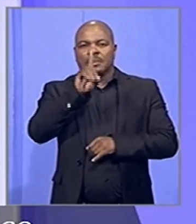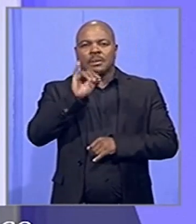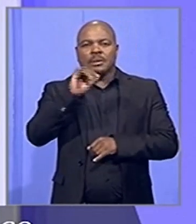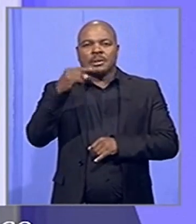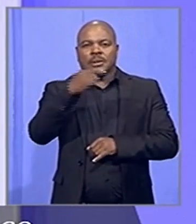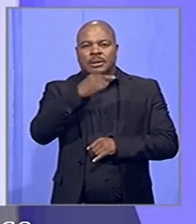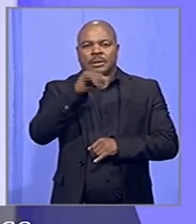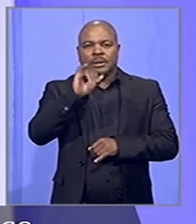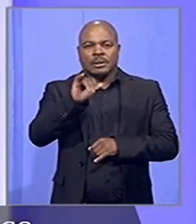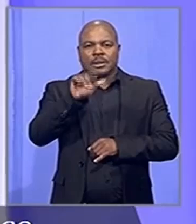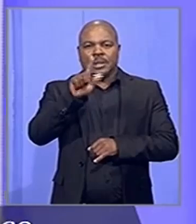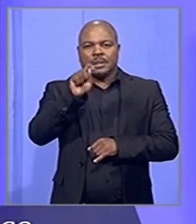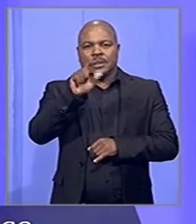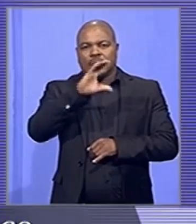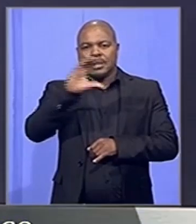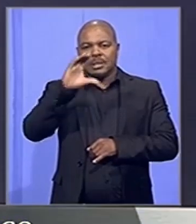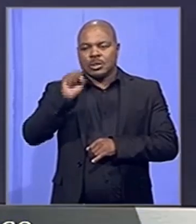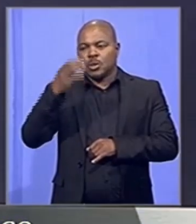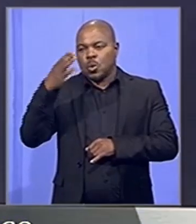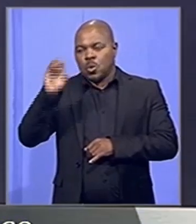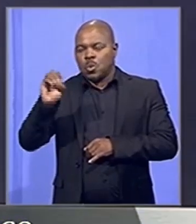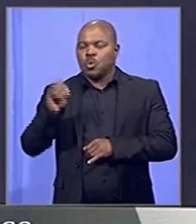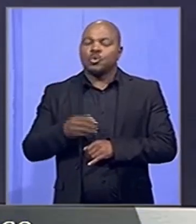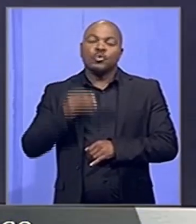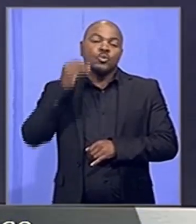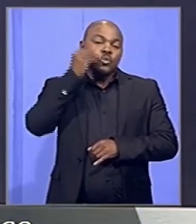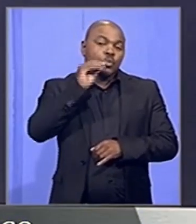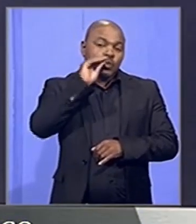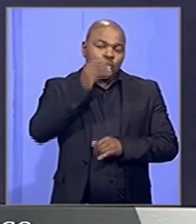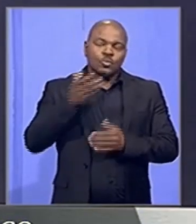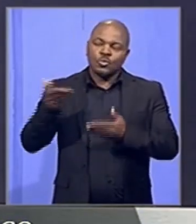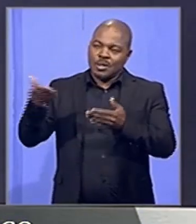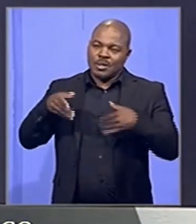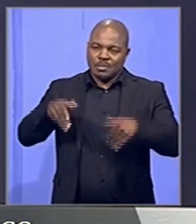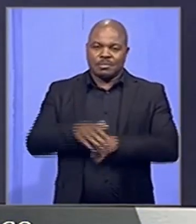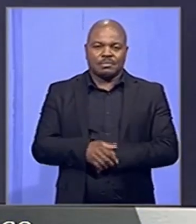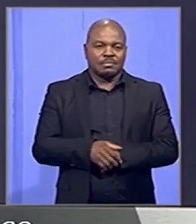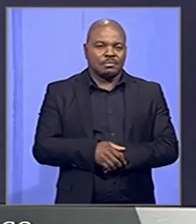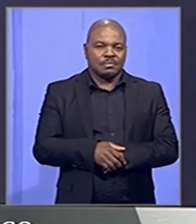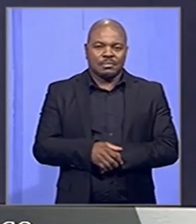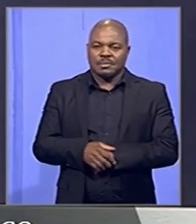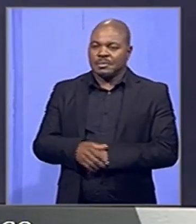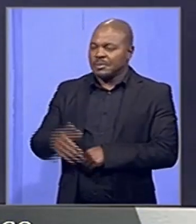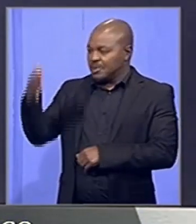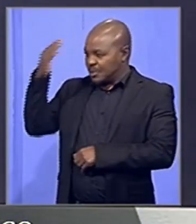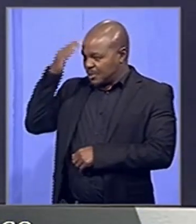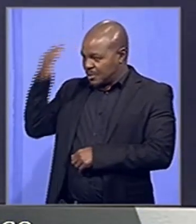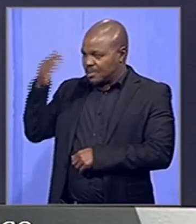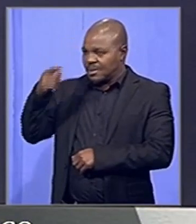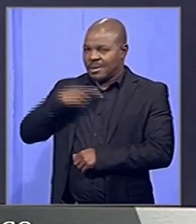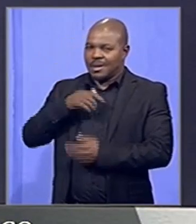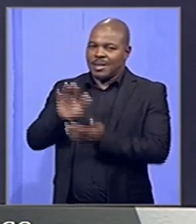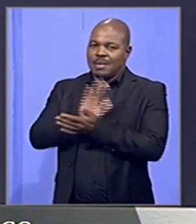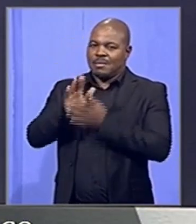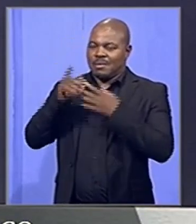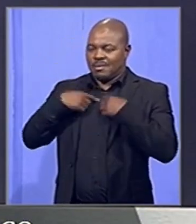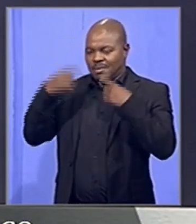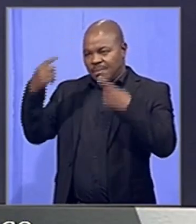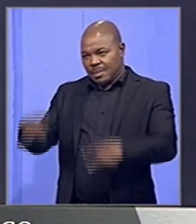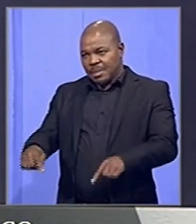Co. Ntate Serame ha ke o amohele ditabeng tsa Sesotho ho SABC2. Dumela le nna ke thabile ho fihla